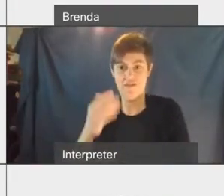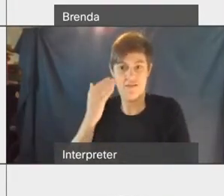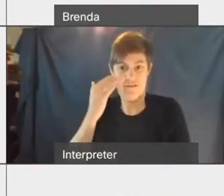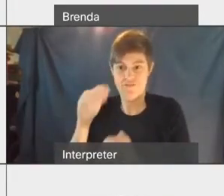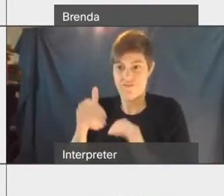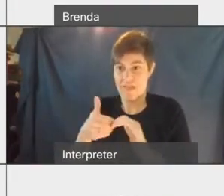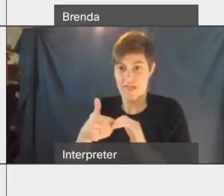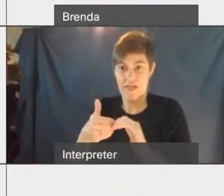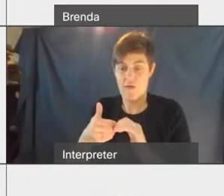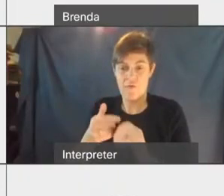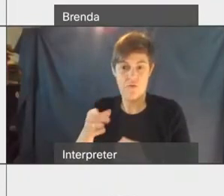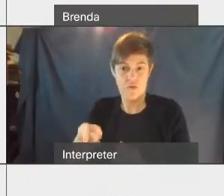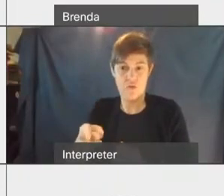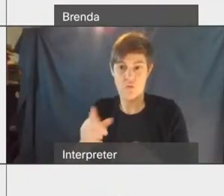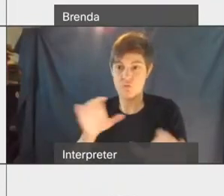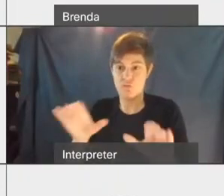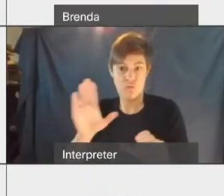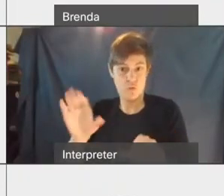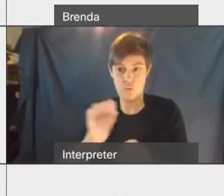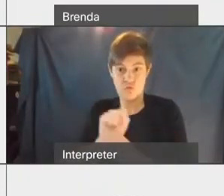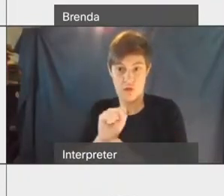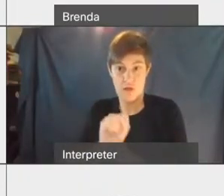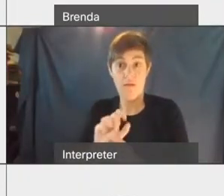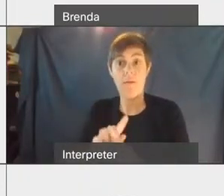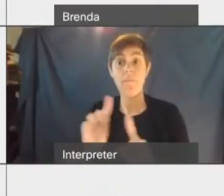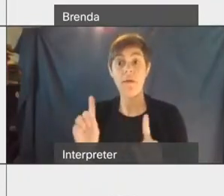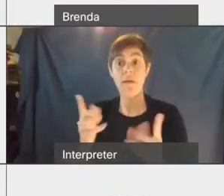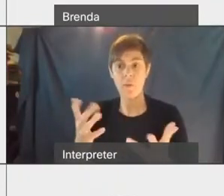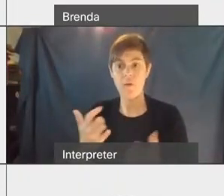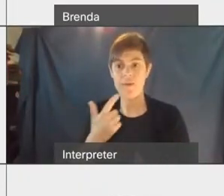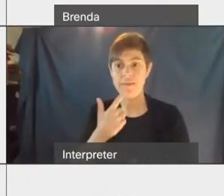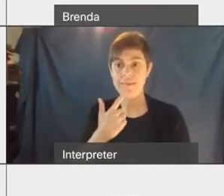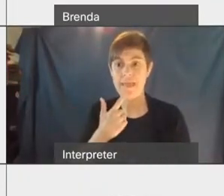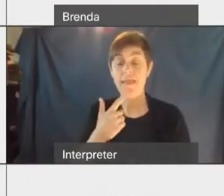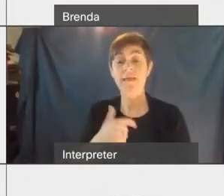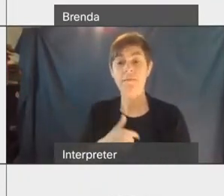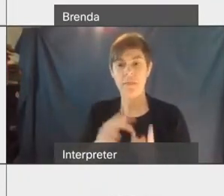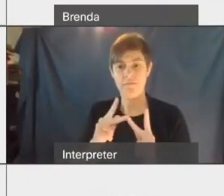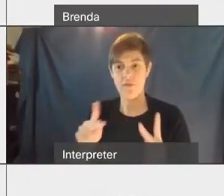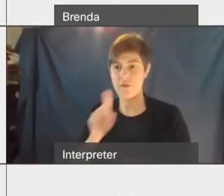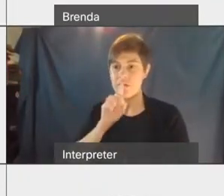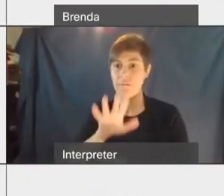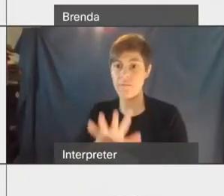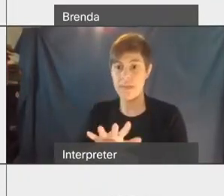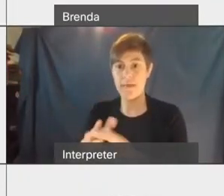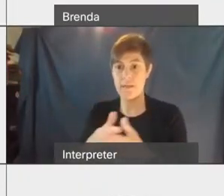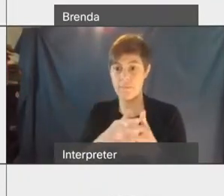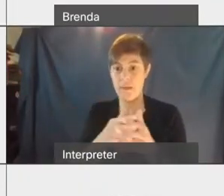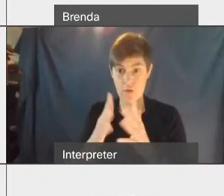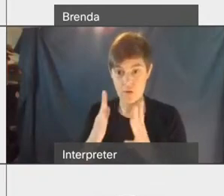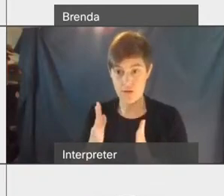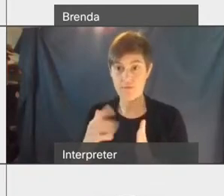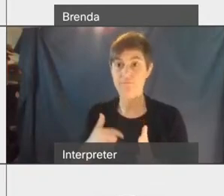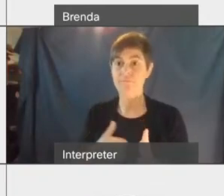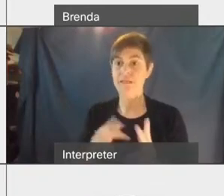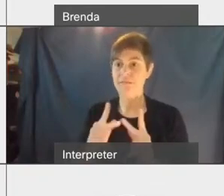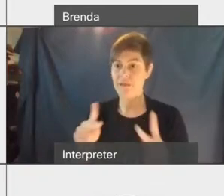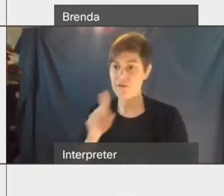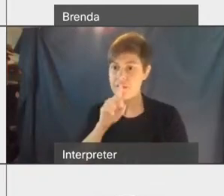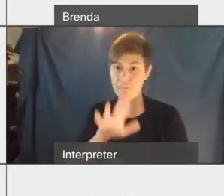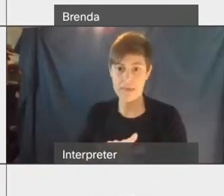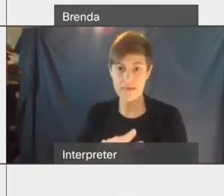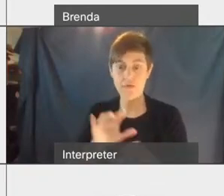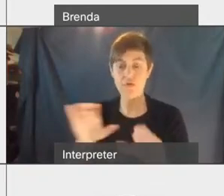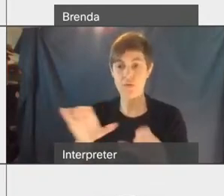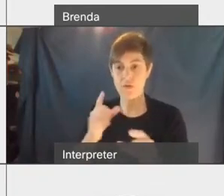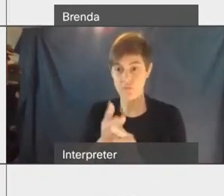how you're going to do your business. But I would like to say I'm a very committed American. I'm very committed to doing the